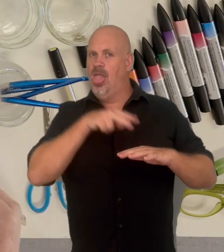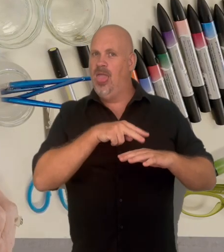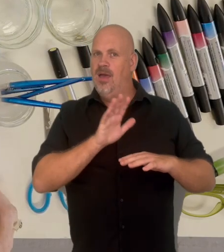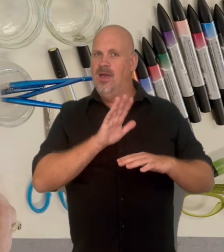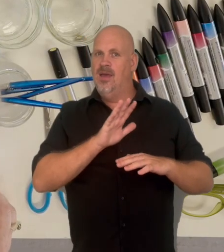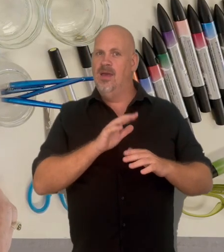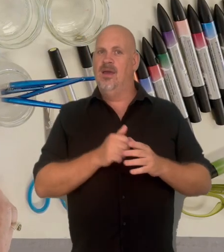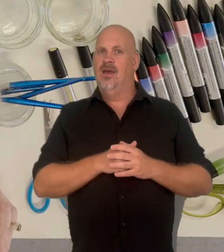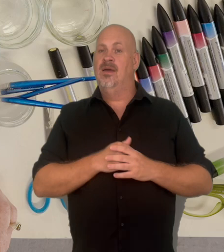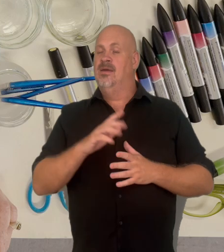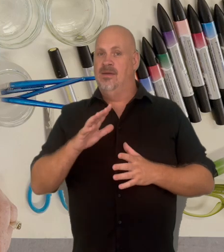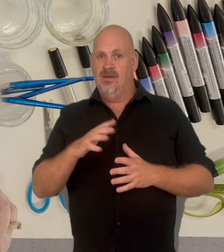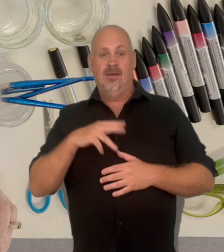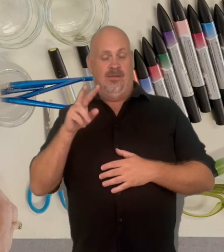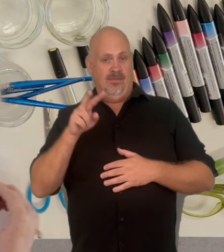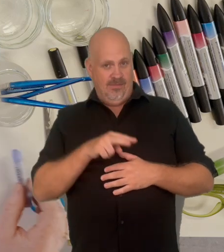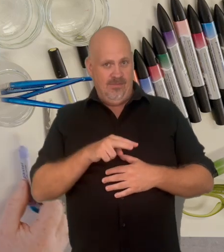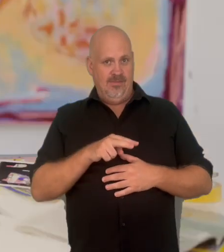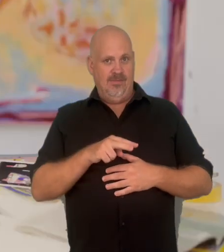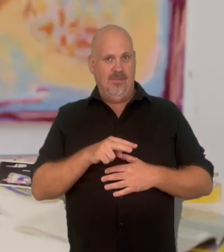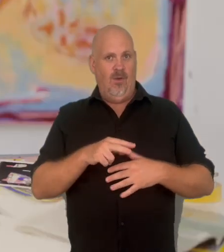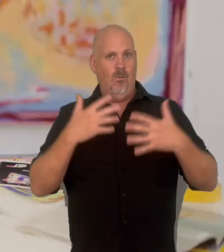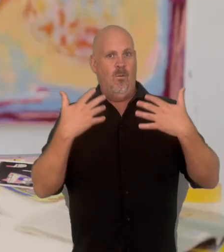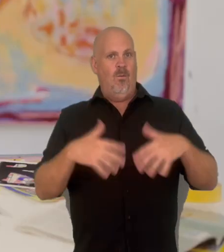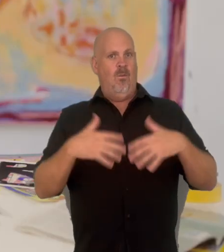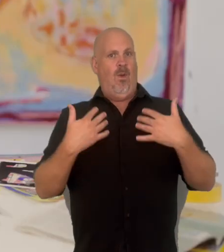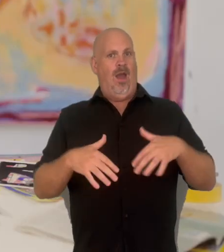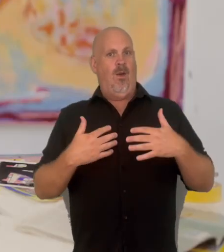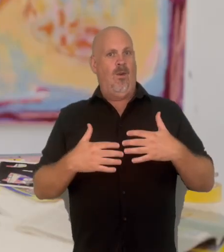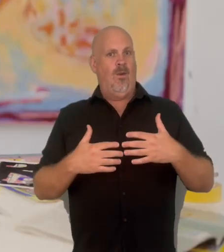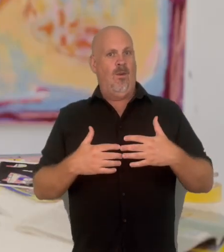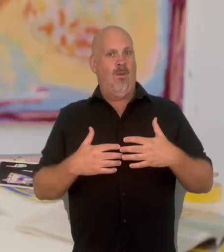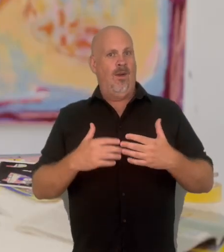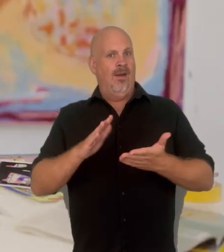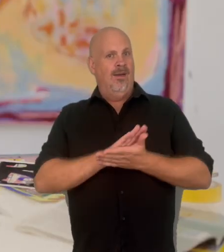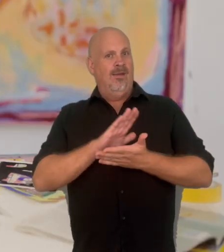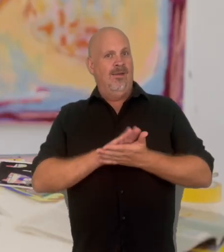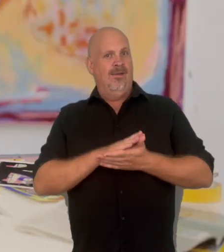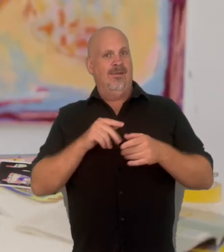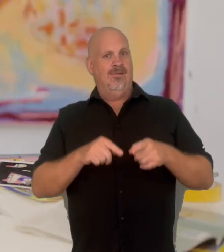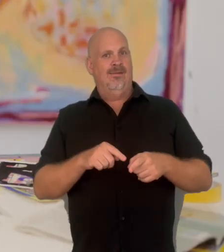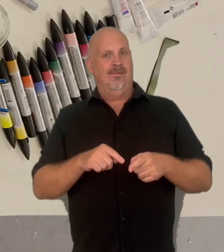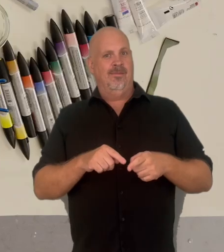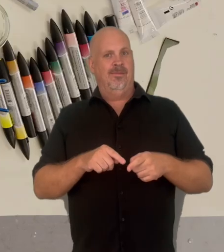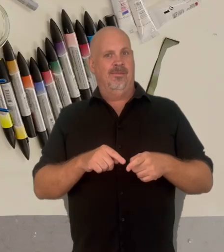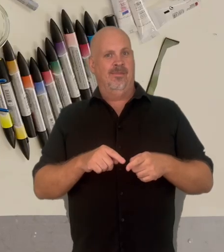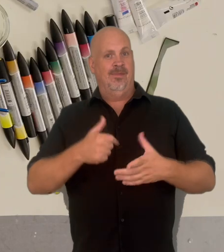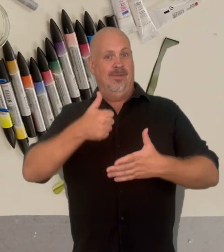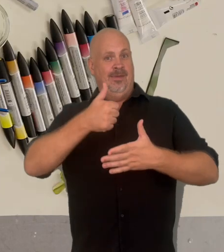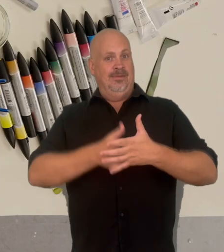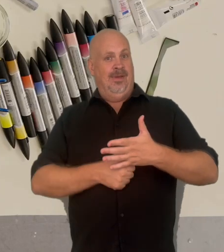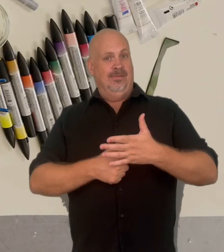go. Wow, that's fun. Now that's the beginning of our drawing. Now I might just put that away and not think